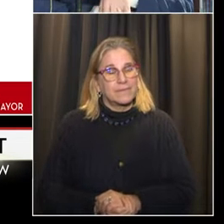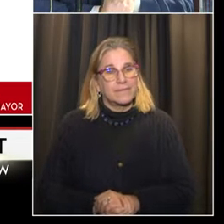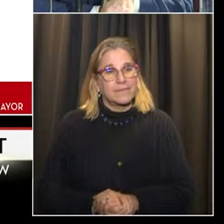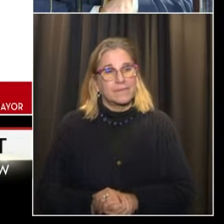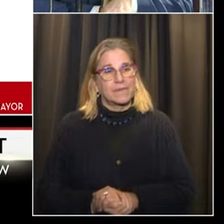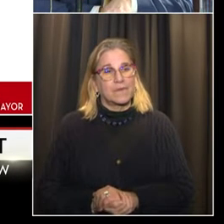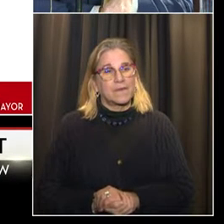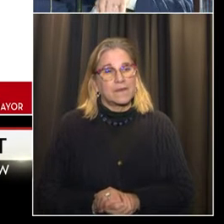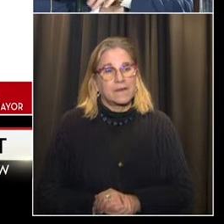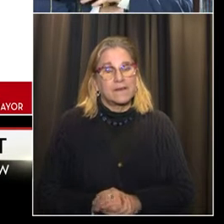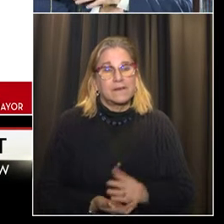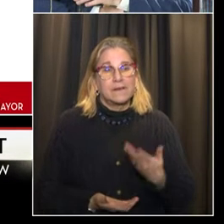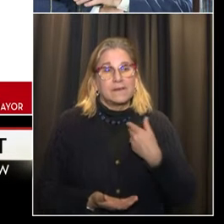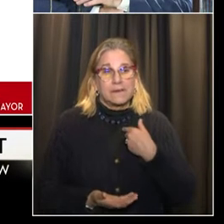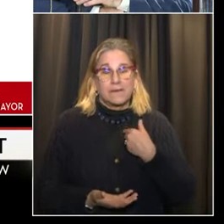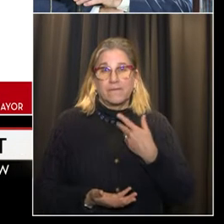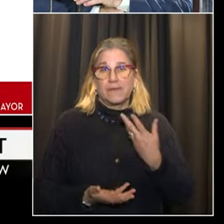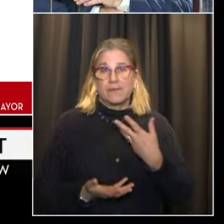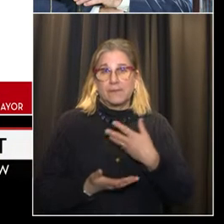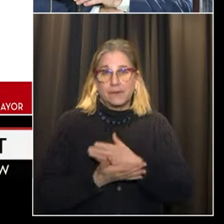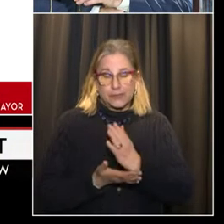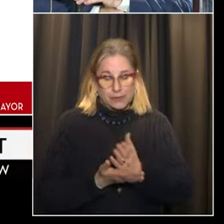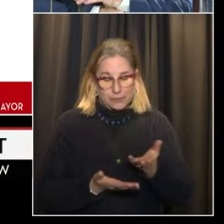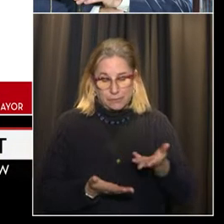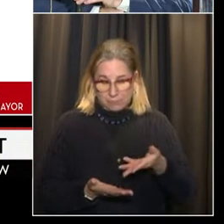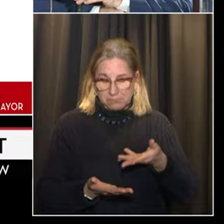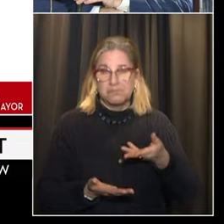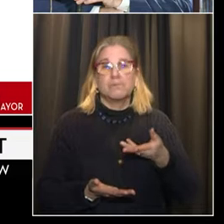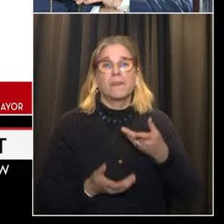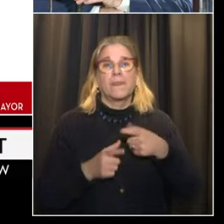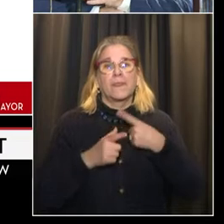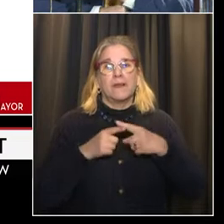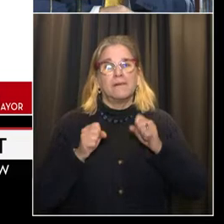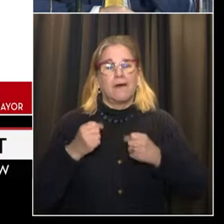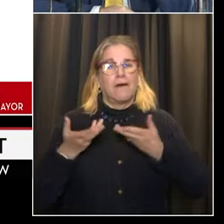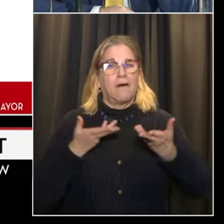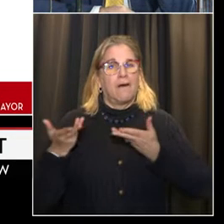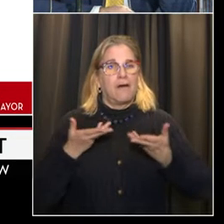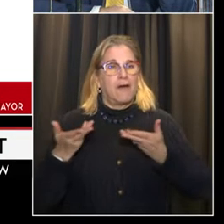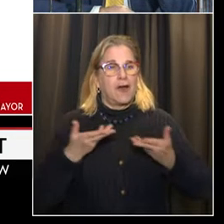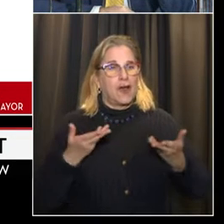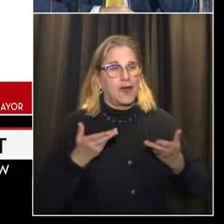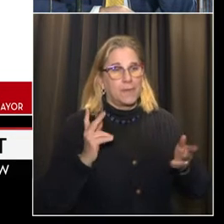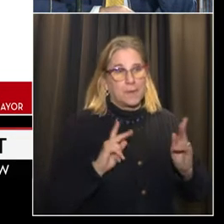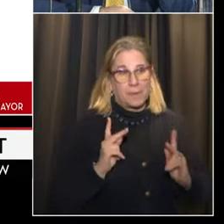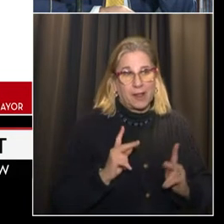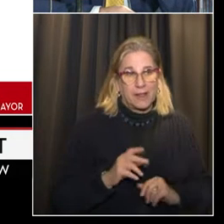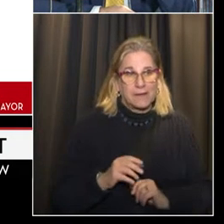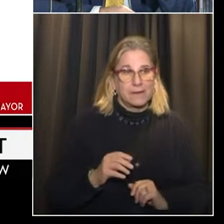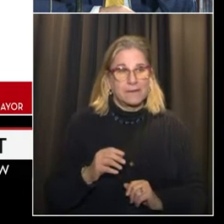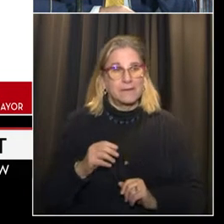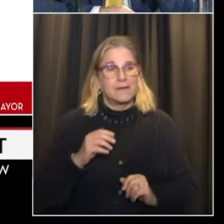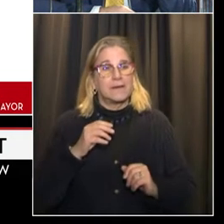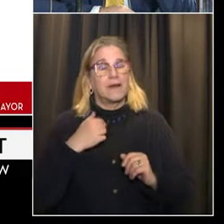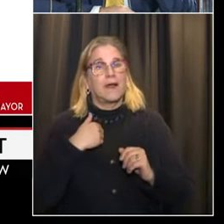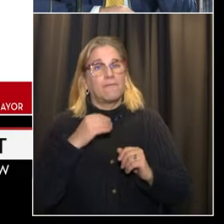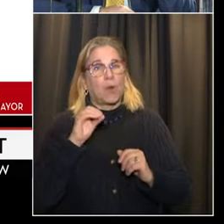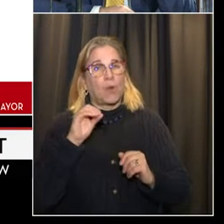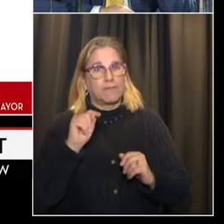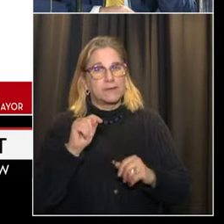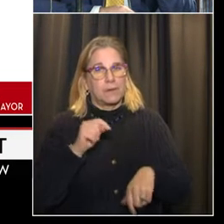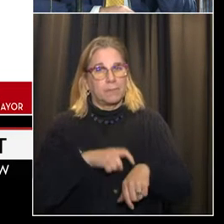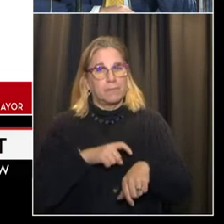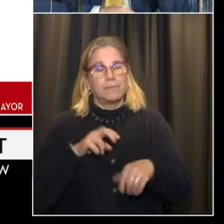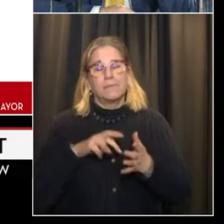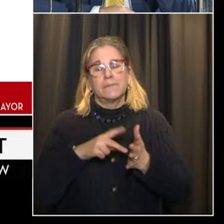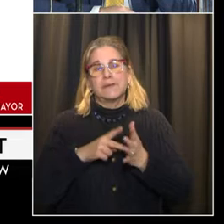hire. If you look at our overtime numbers and how much money we spend on overtime, and you divide that hours of overtime by the number of hours